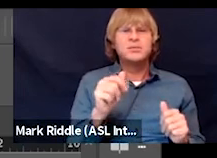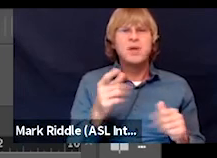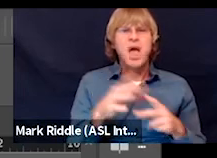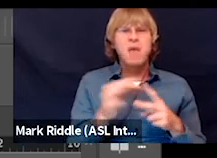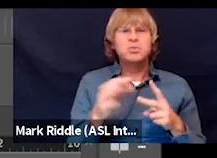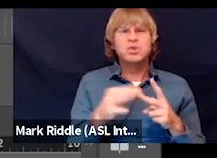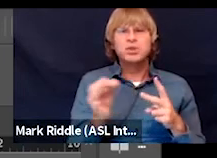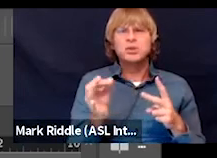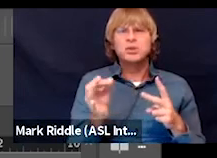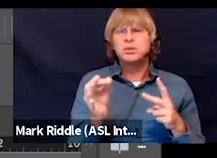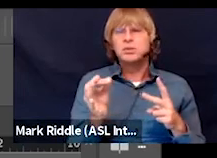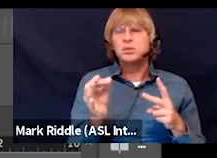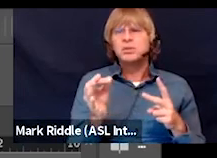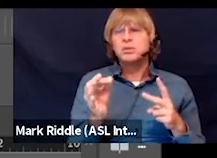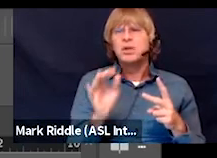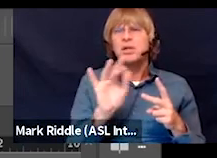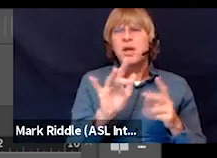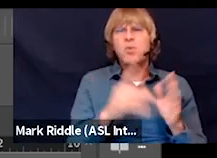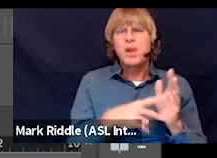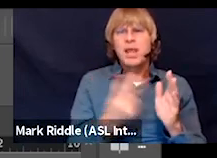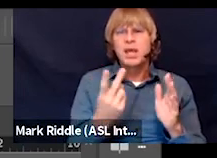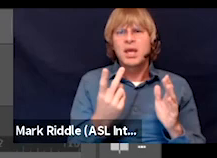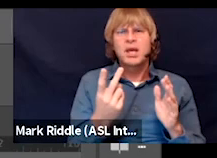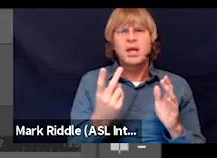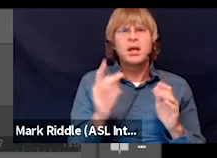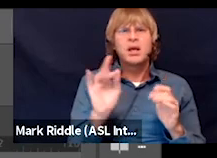option double click the image